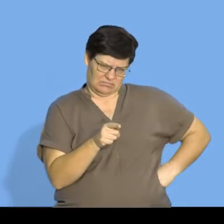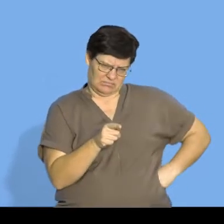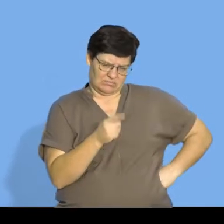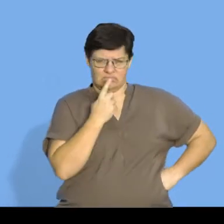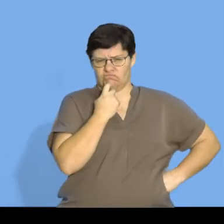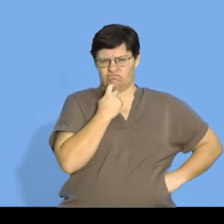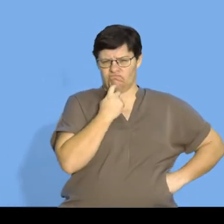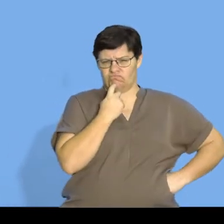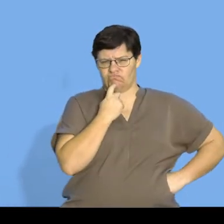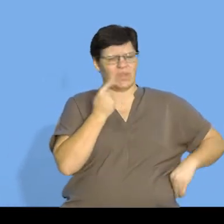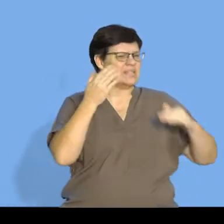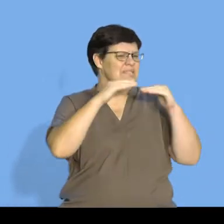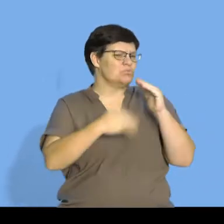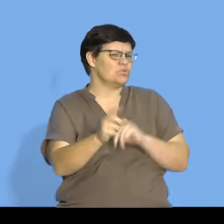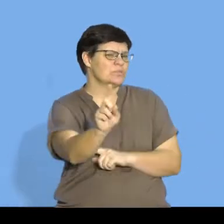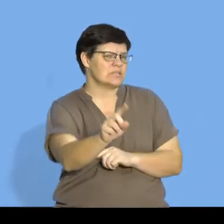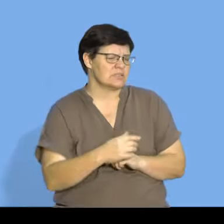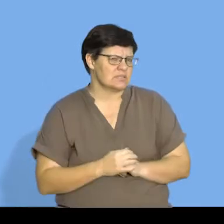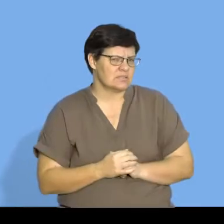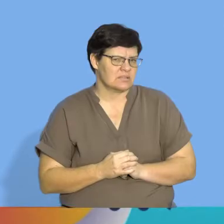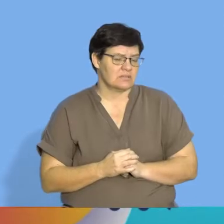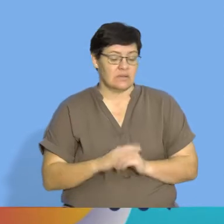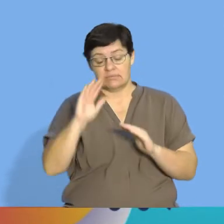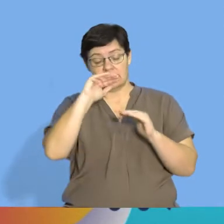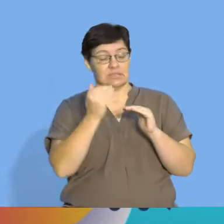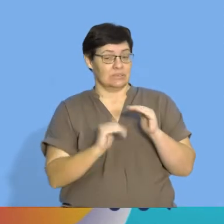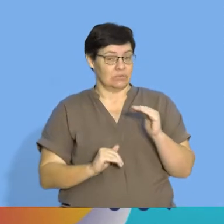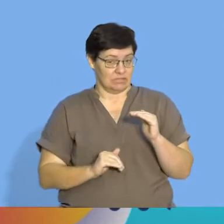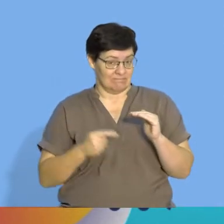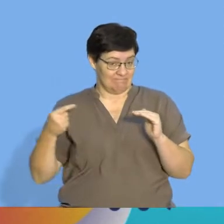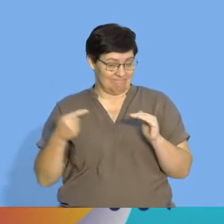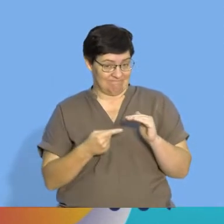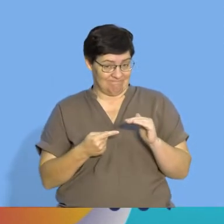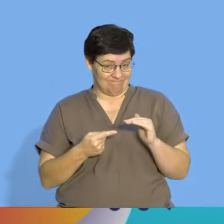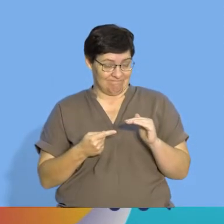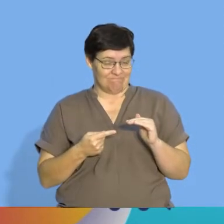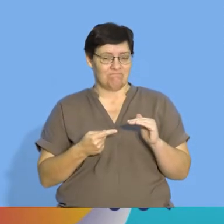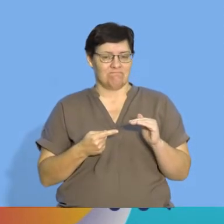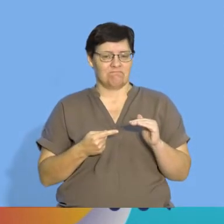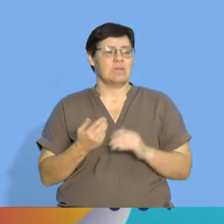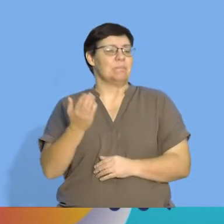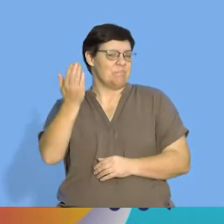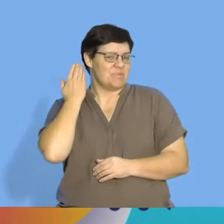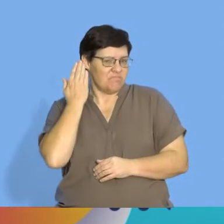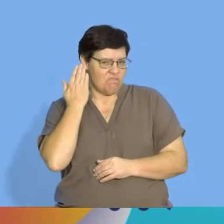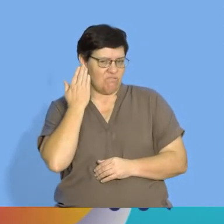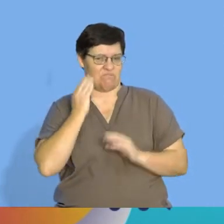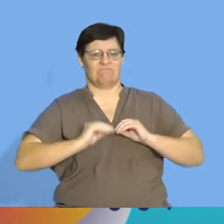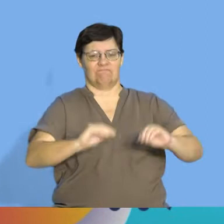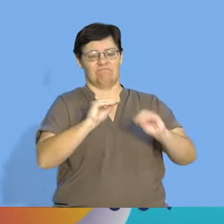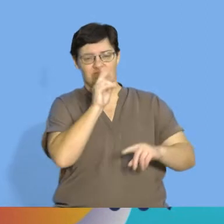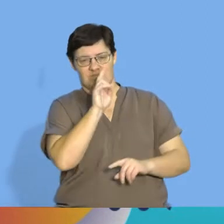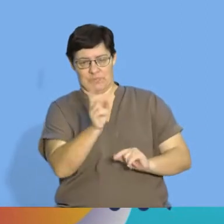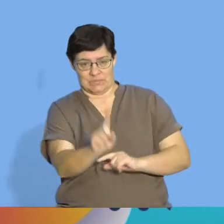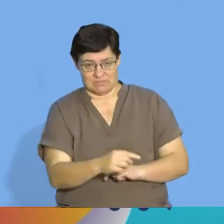let's talk about it. What is depreciation? Depreciation, as we have alluded in previous